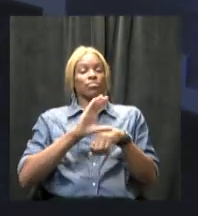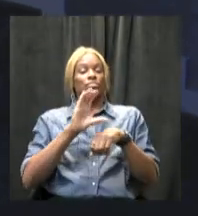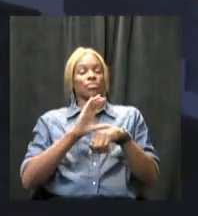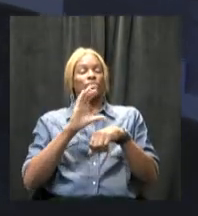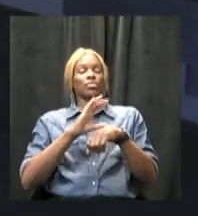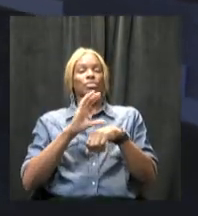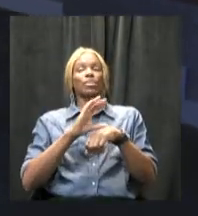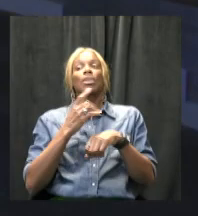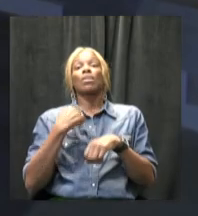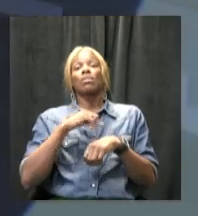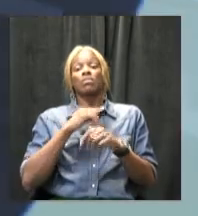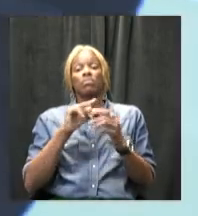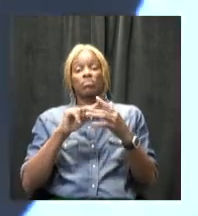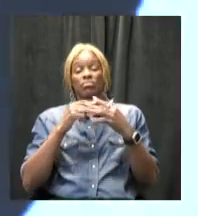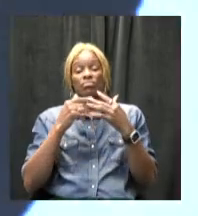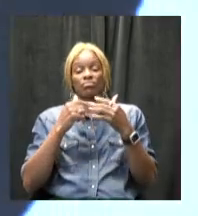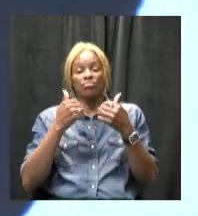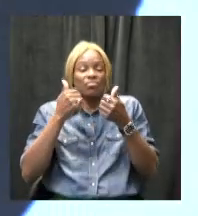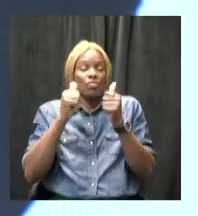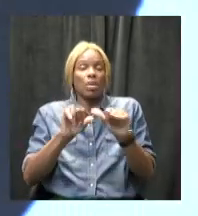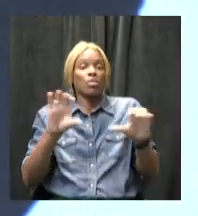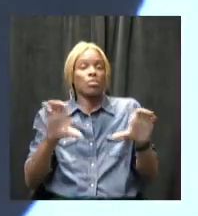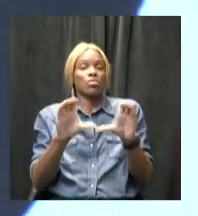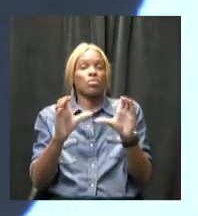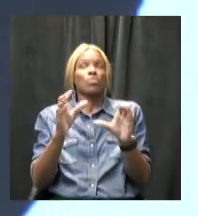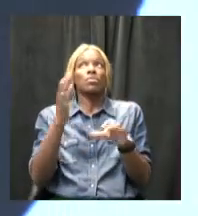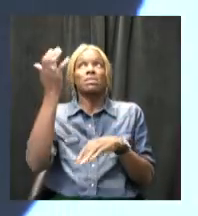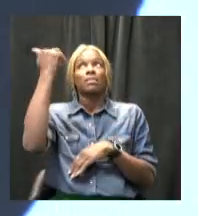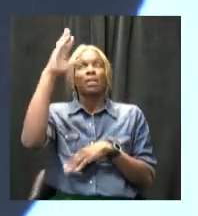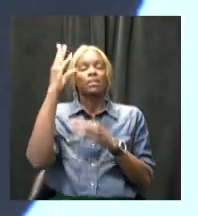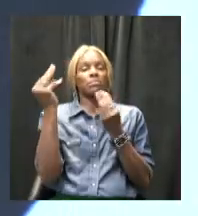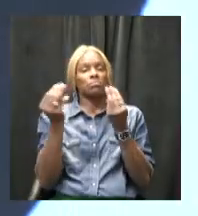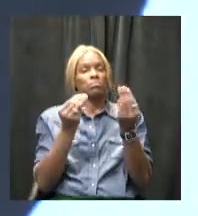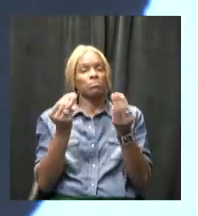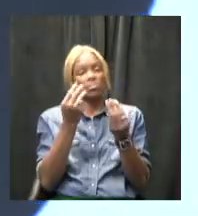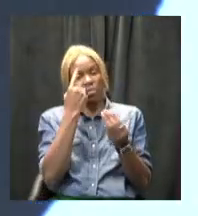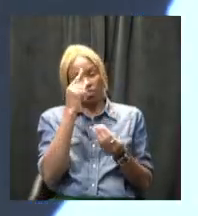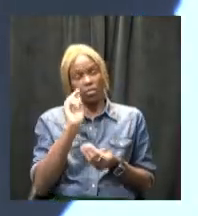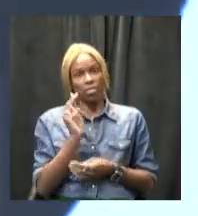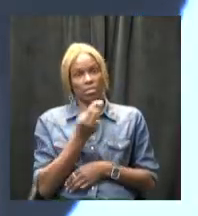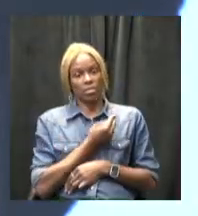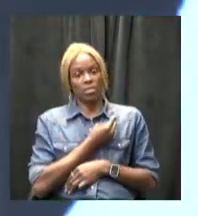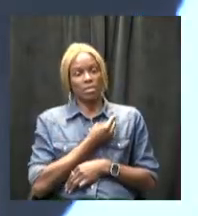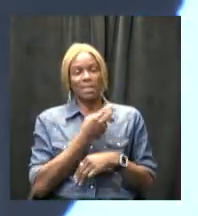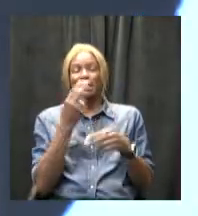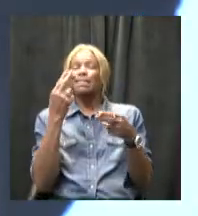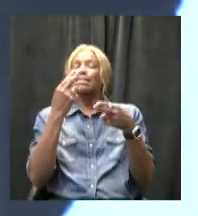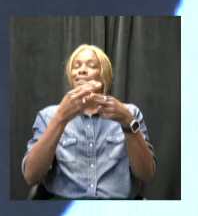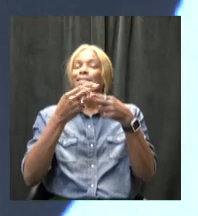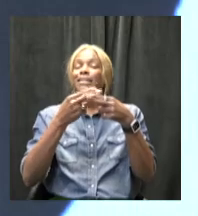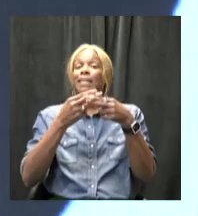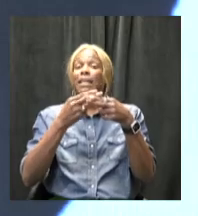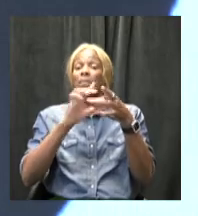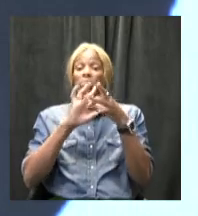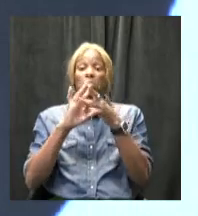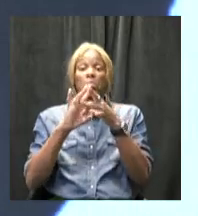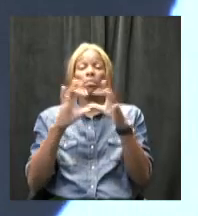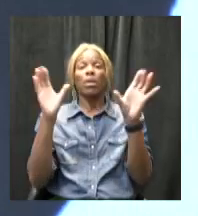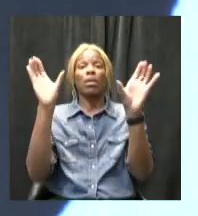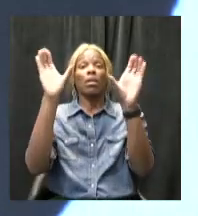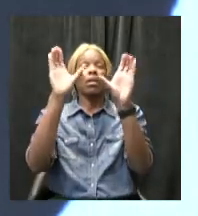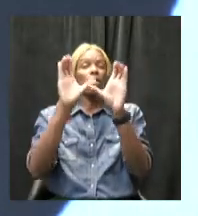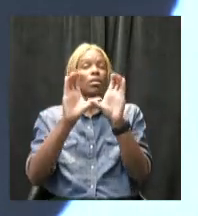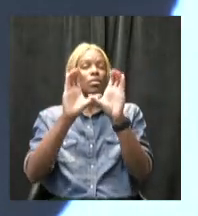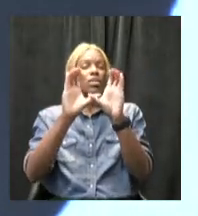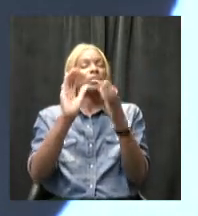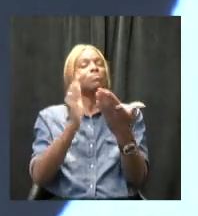church, attempting to do God's work that he's called us to. Do you know the very name Concord is a musical term